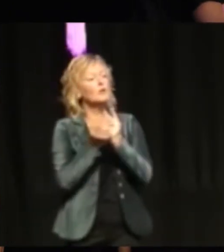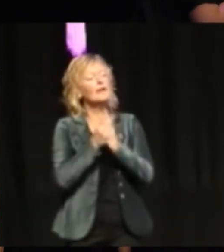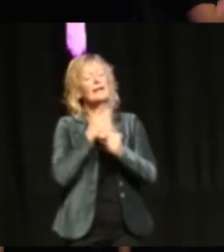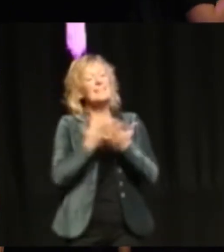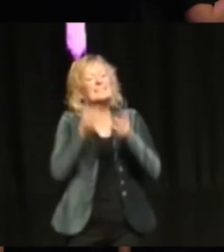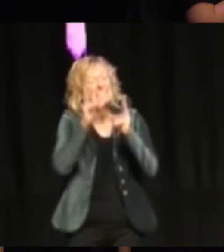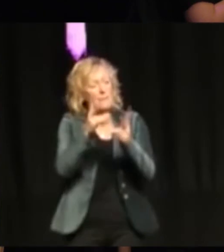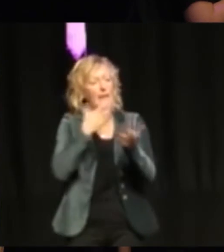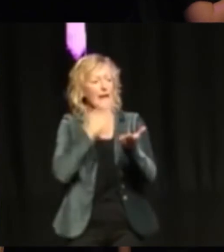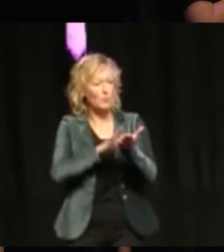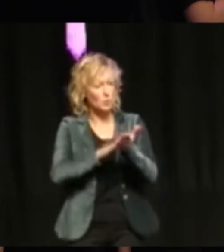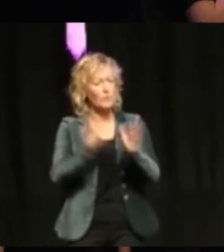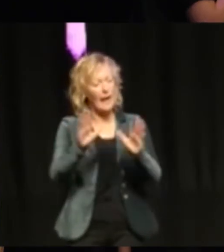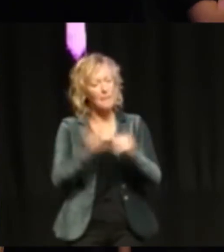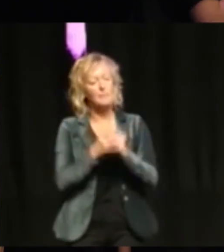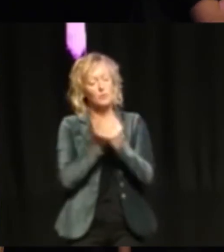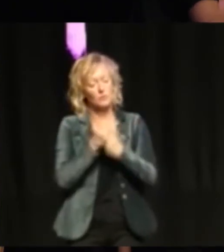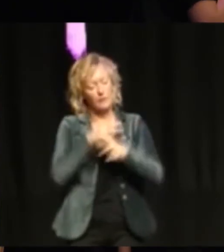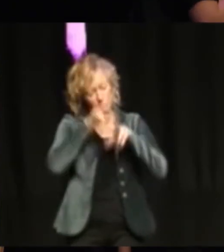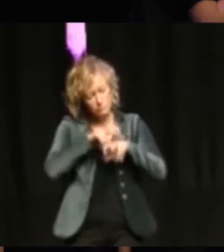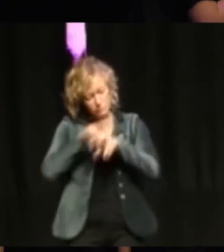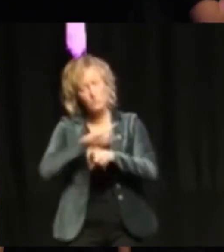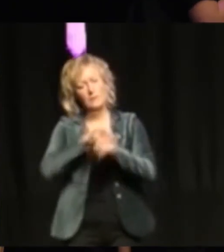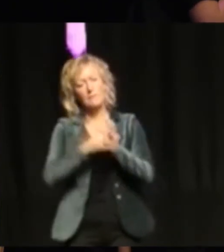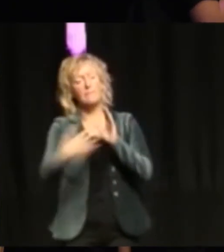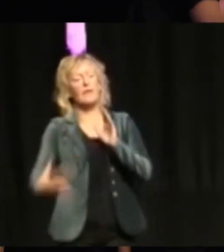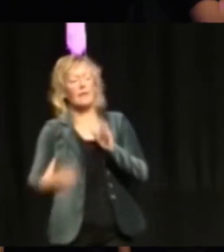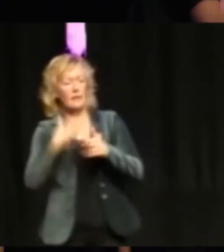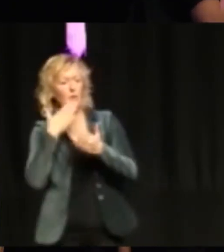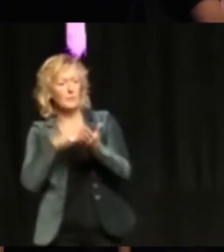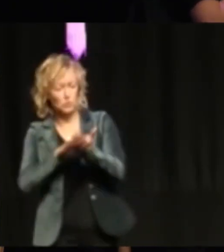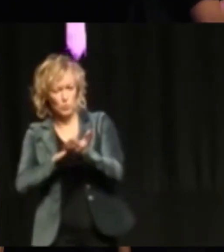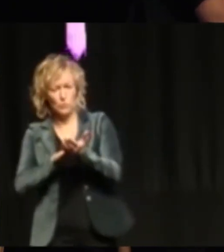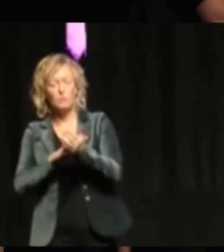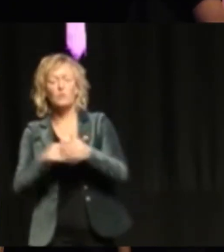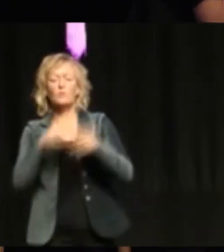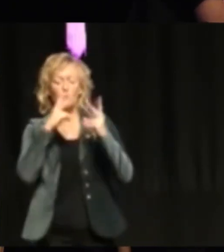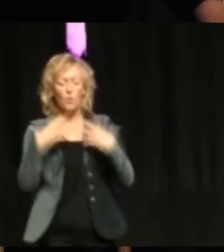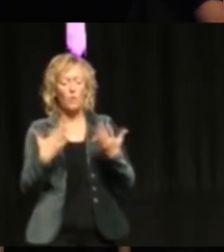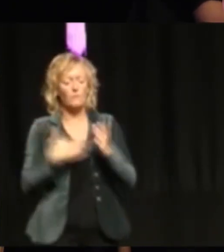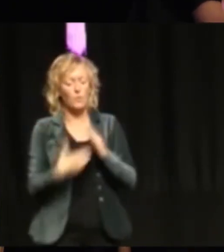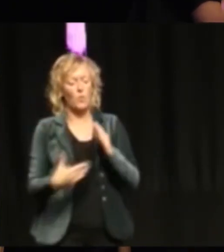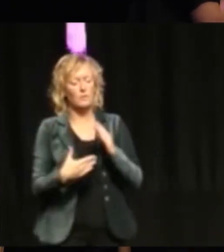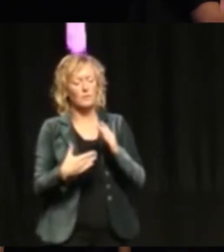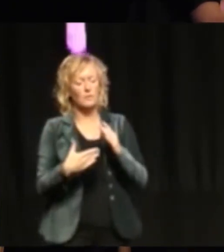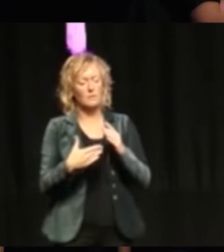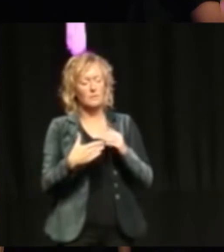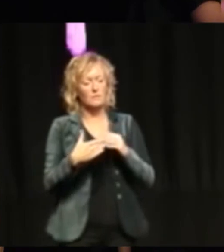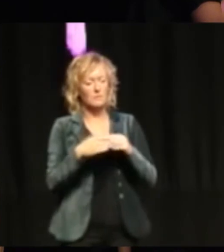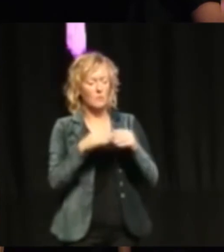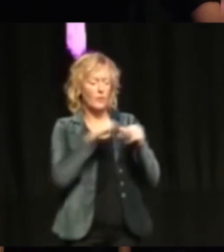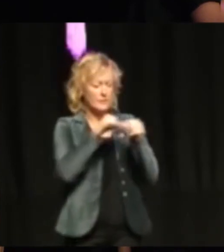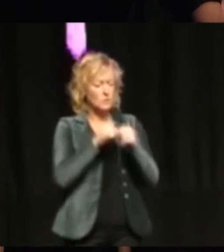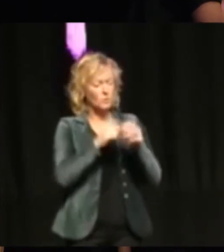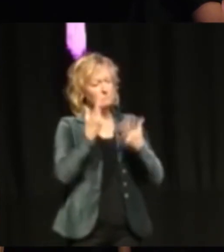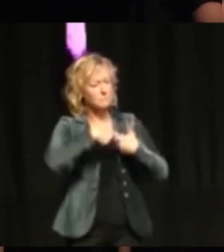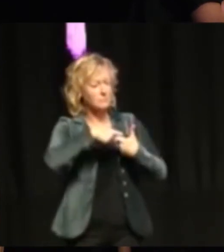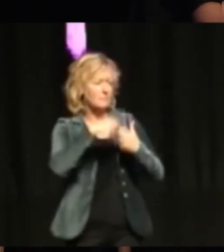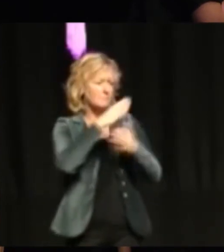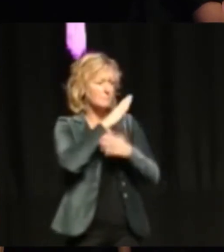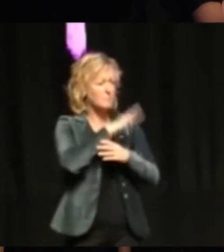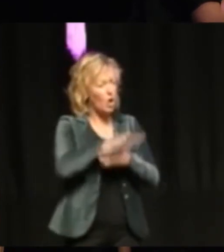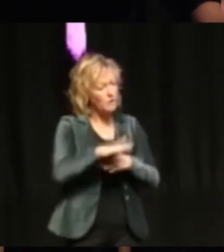got it from the Covenant on Committee on the Child Rights of the Children, and also said of the